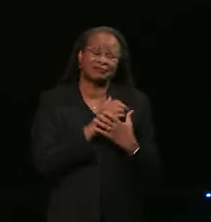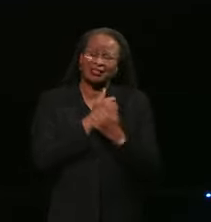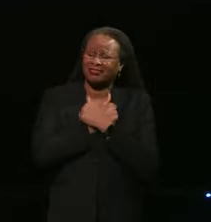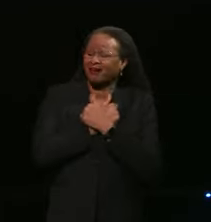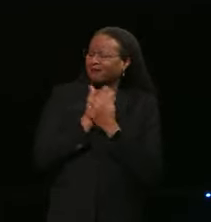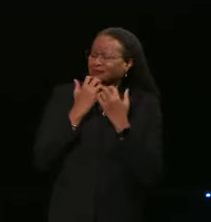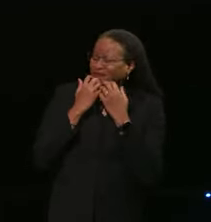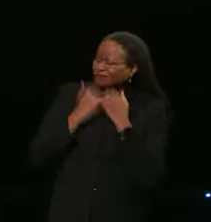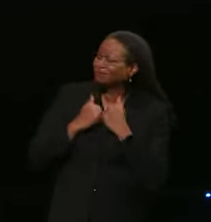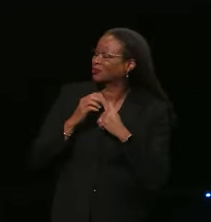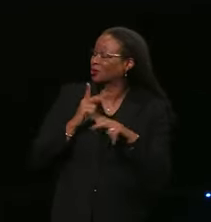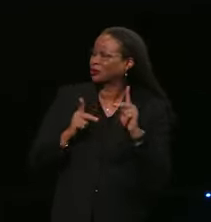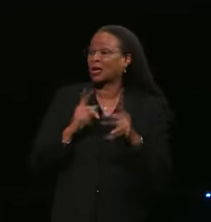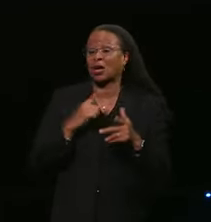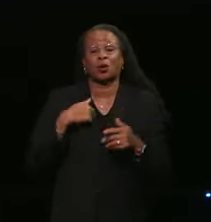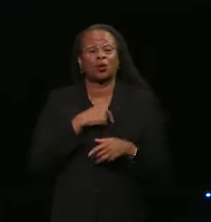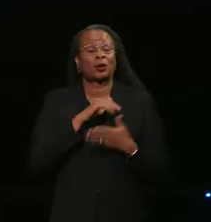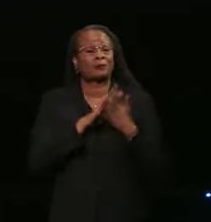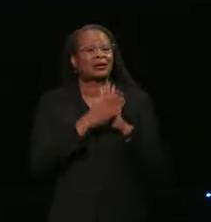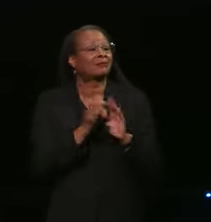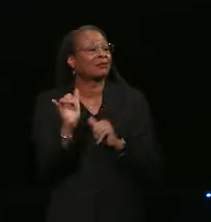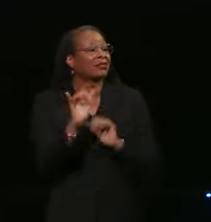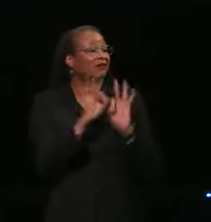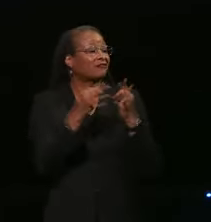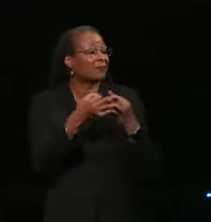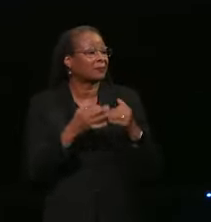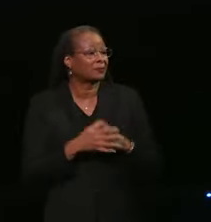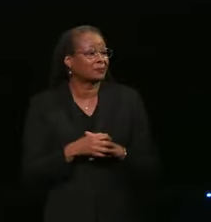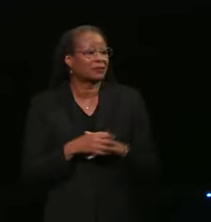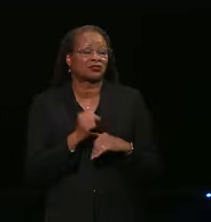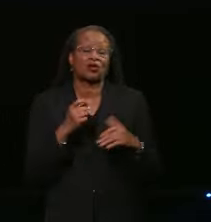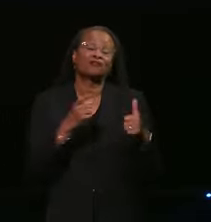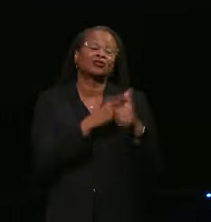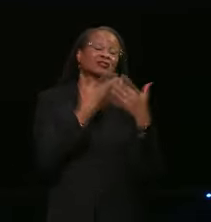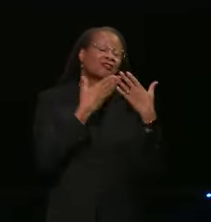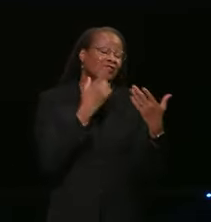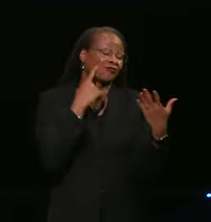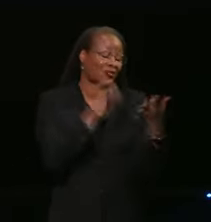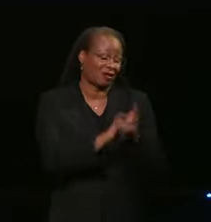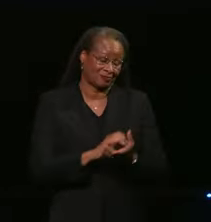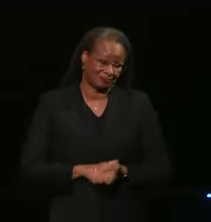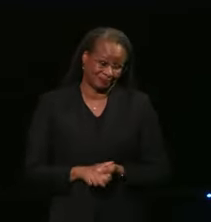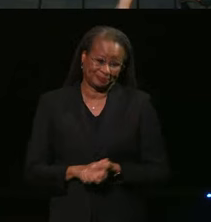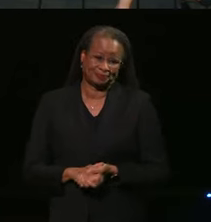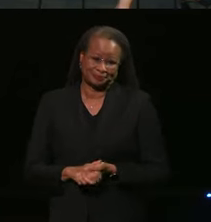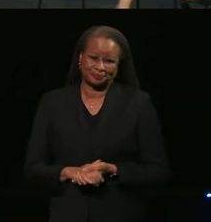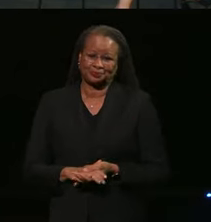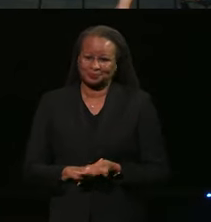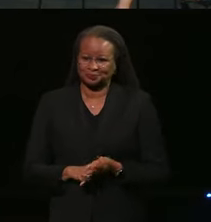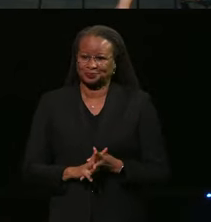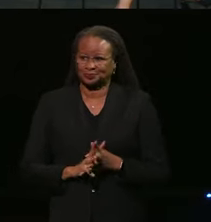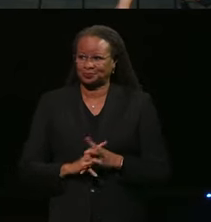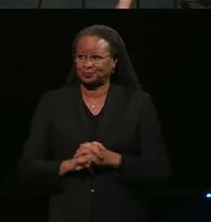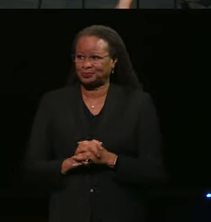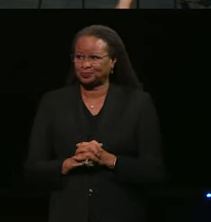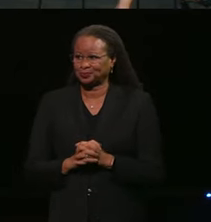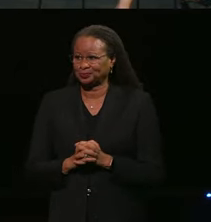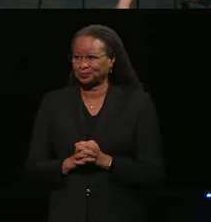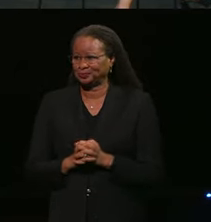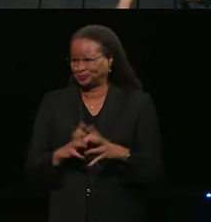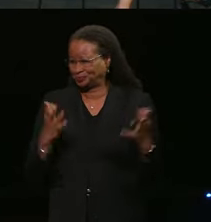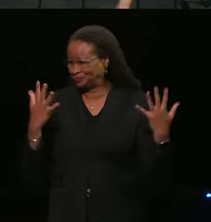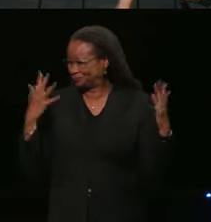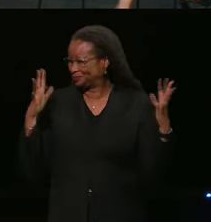to us that we became a family. So first, thank you for that. Thank you. Our Society of the Snow family. Thanks to